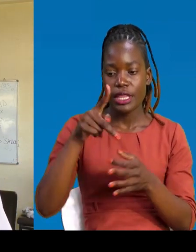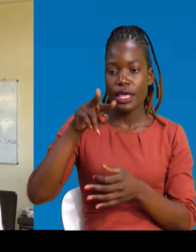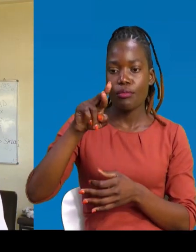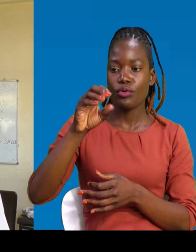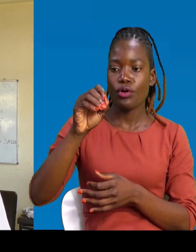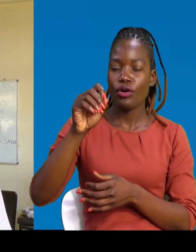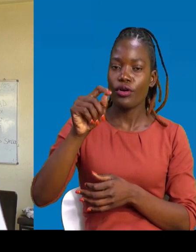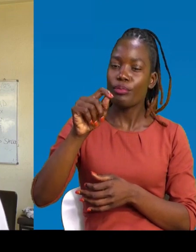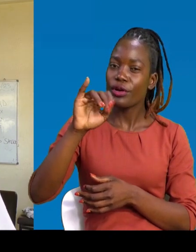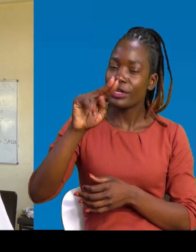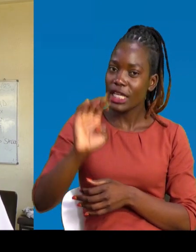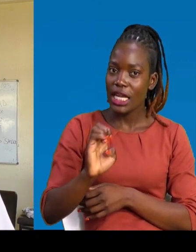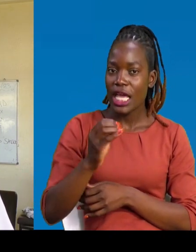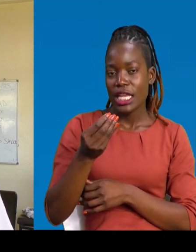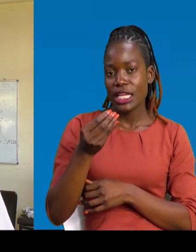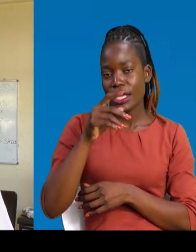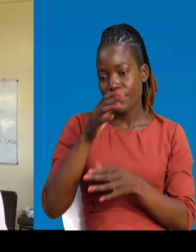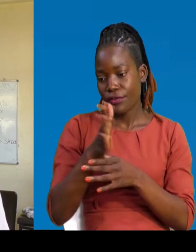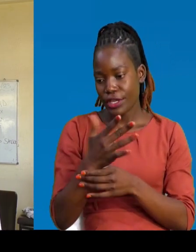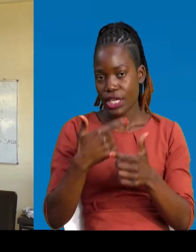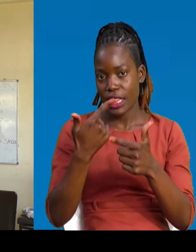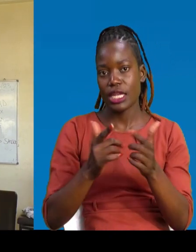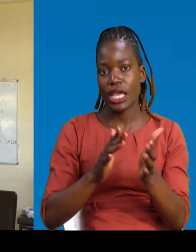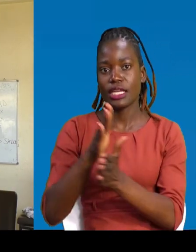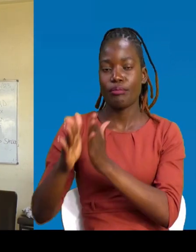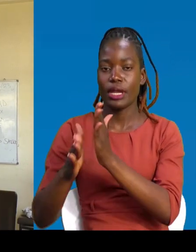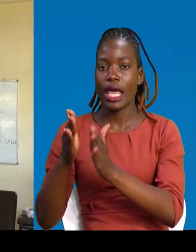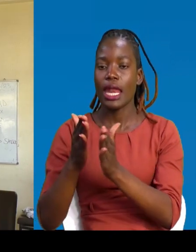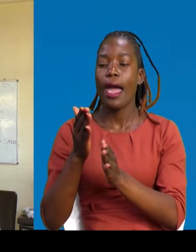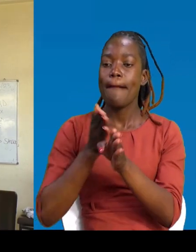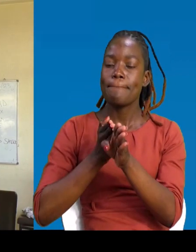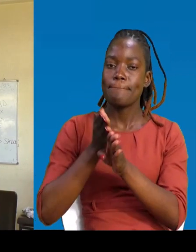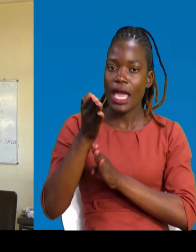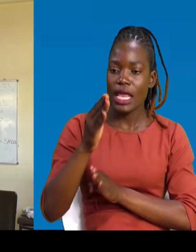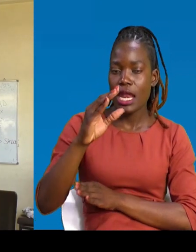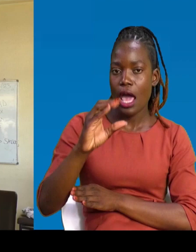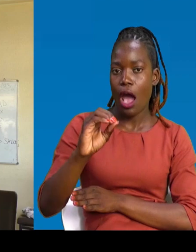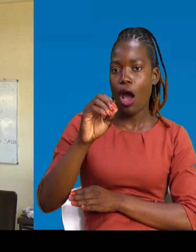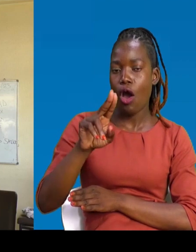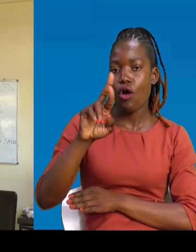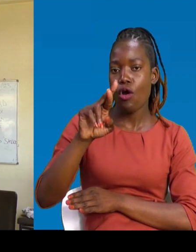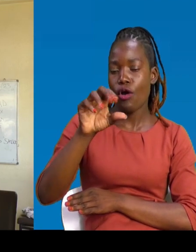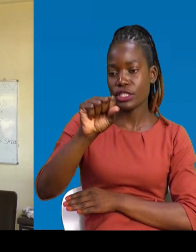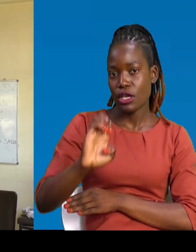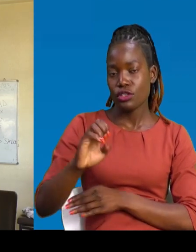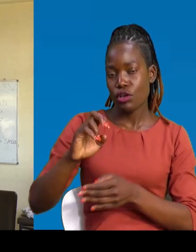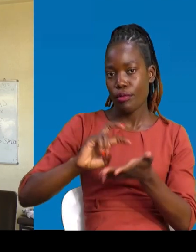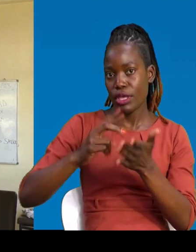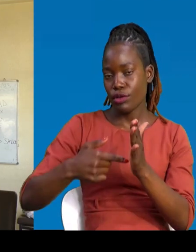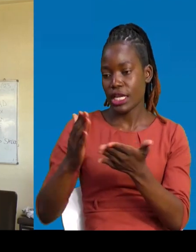fish, atatoa your main course. That means atatoa this fork, this one,